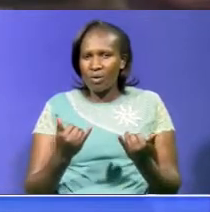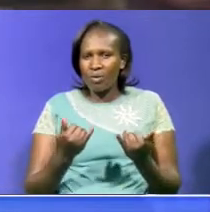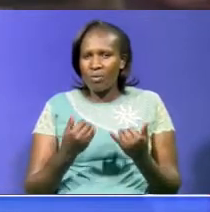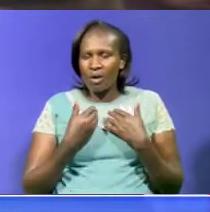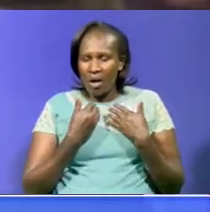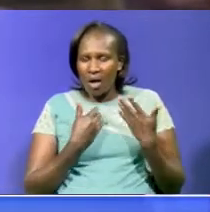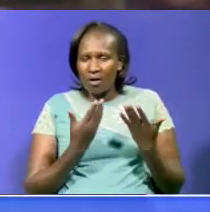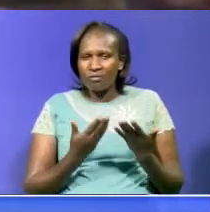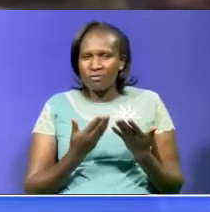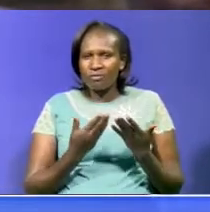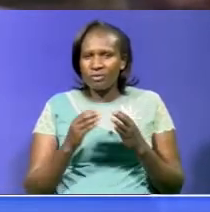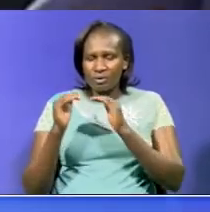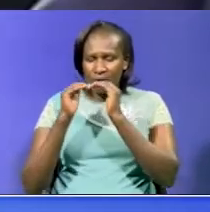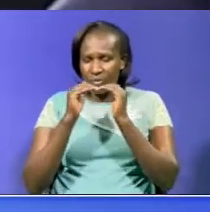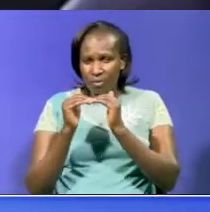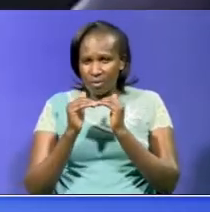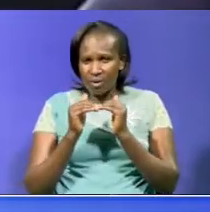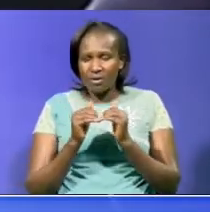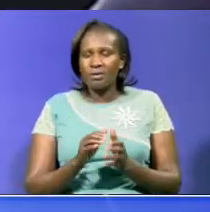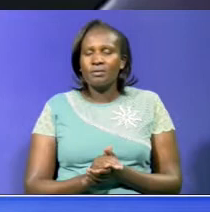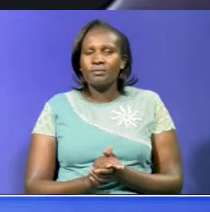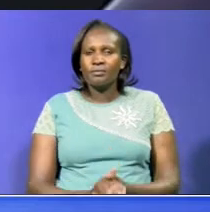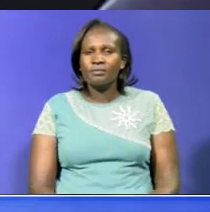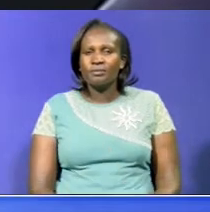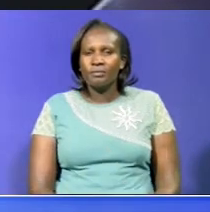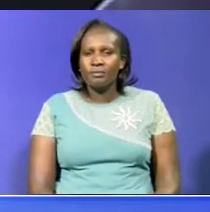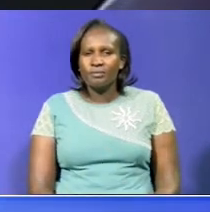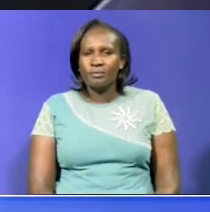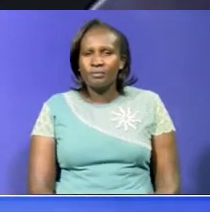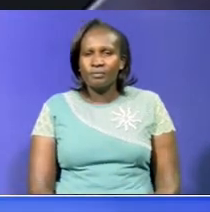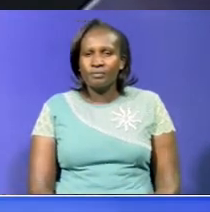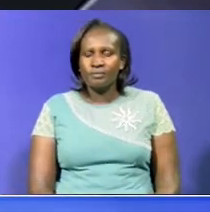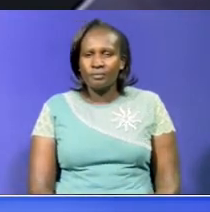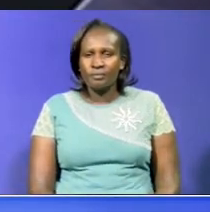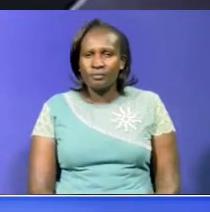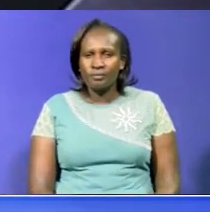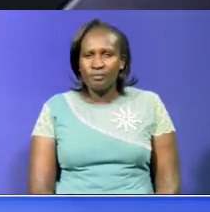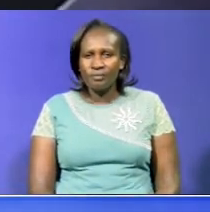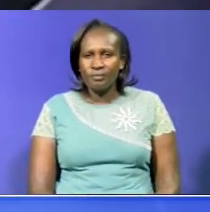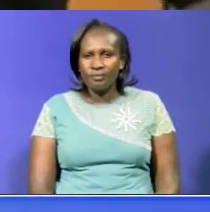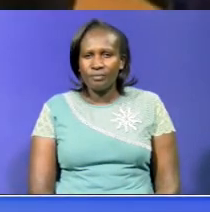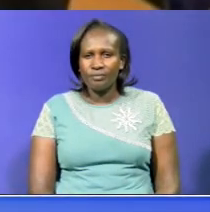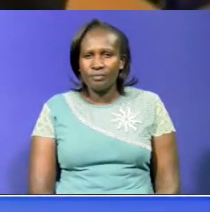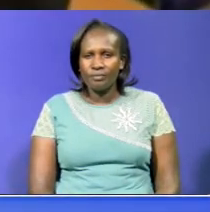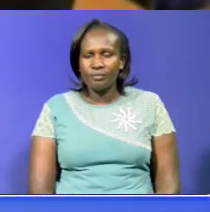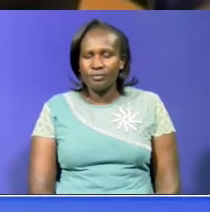to democracy. Nikiripotia Jamvi la MBCI, jina langu ni Mary M. Moturi.